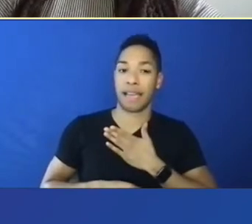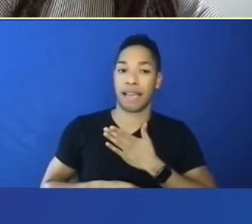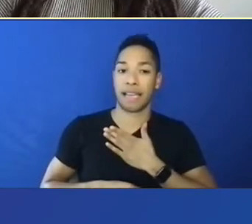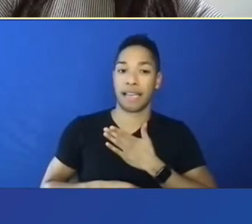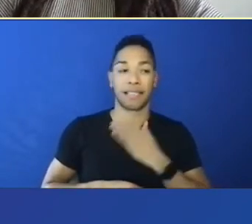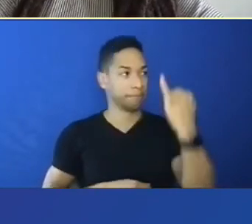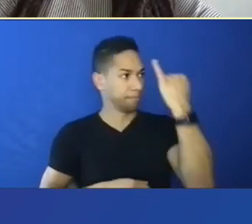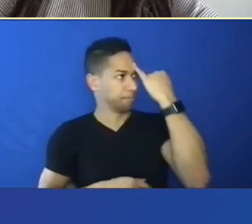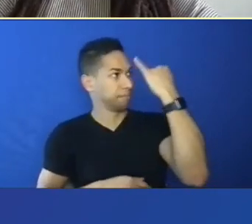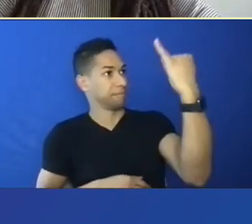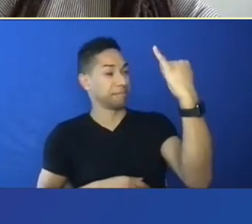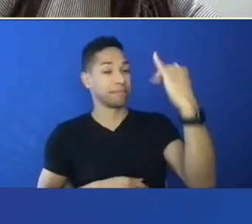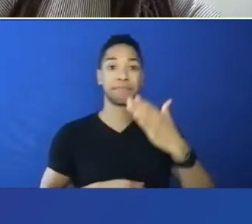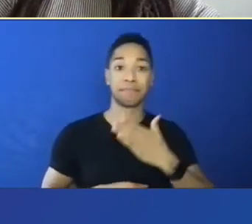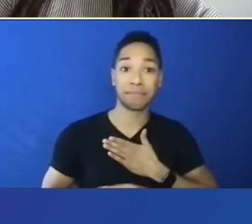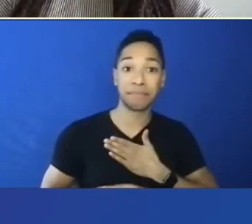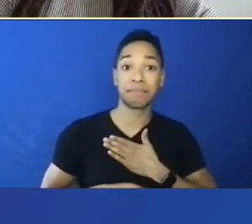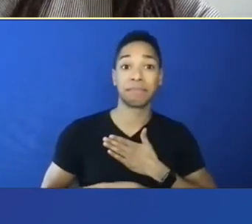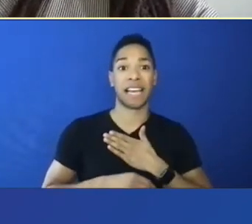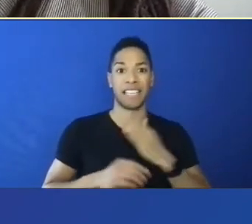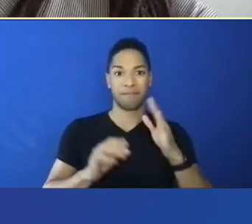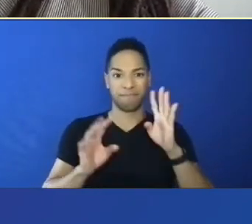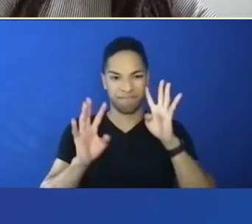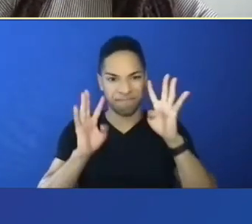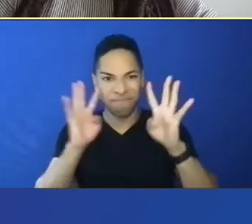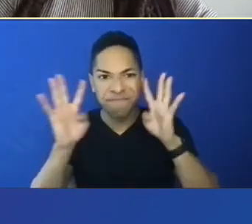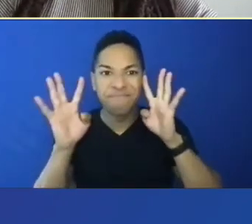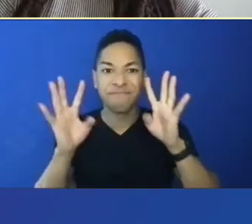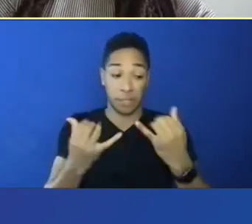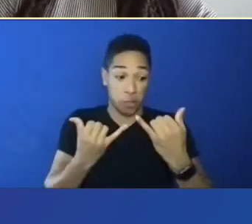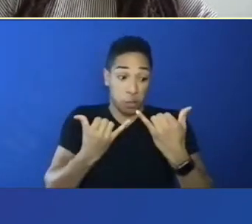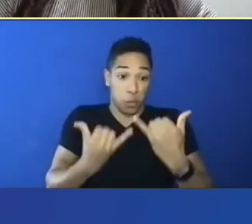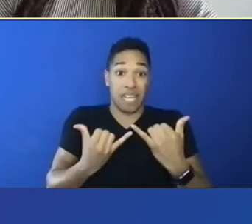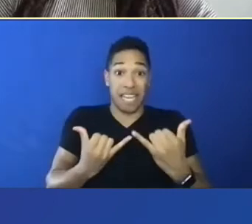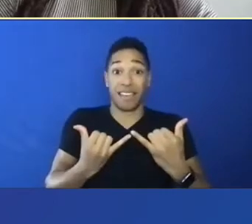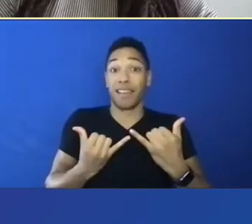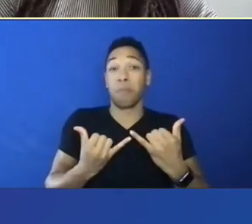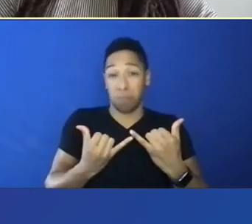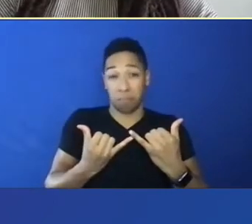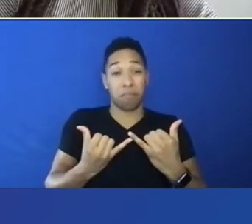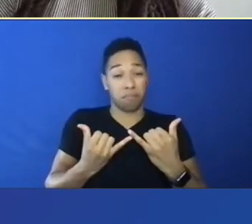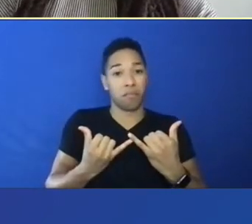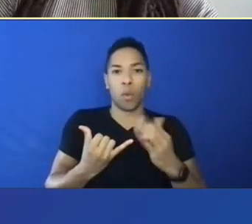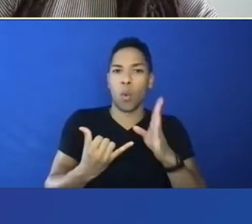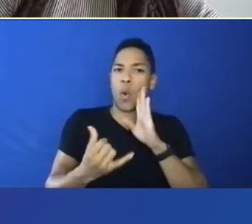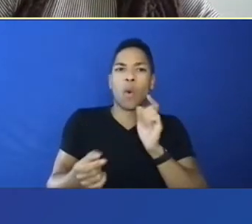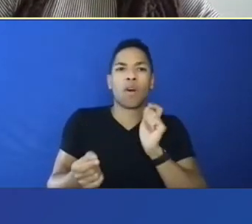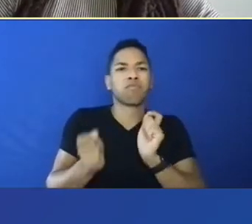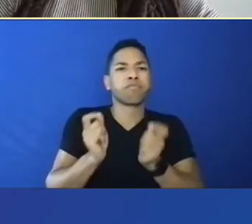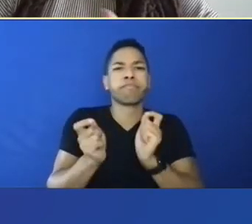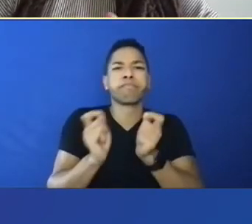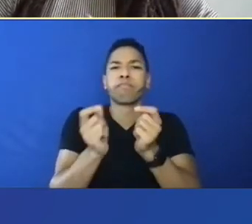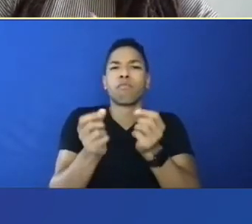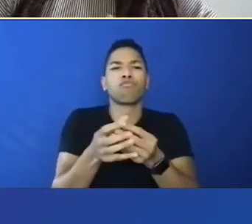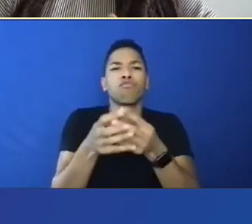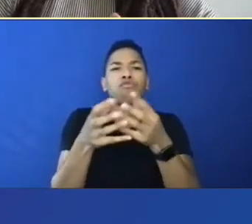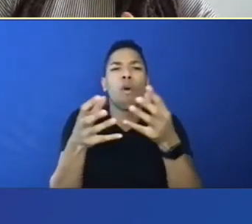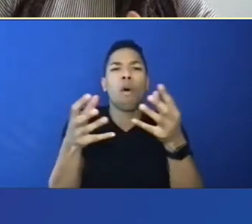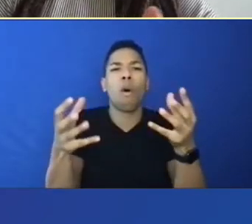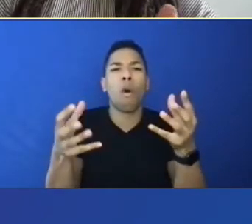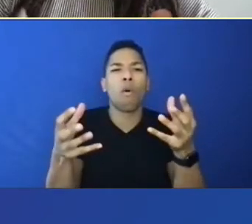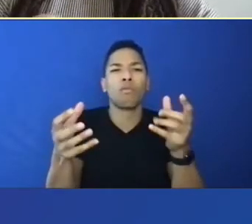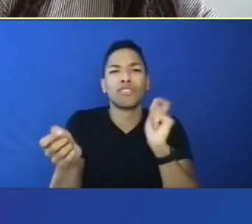my ideas, my innovation that I have today is always evolving. And so working